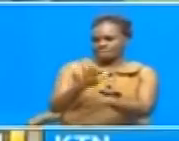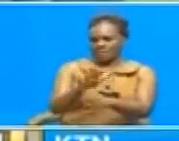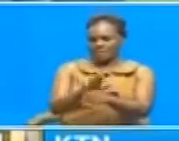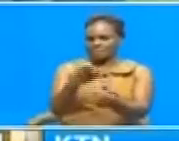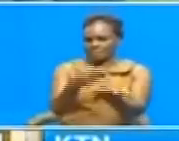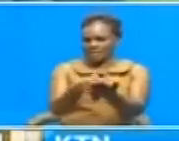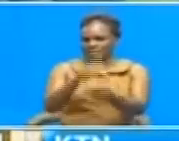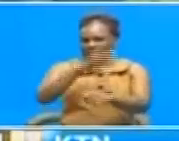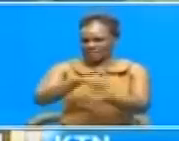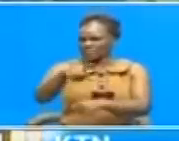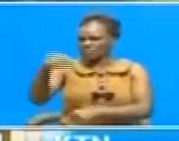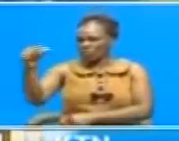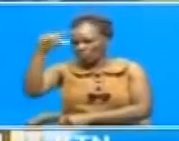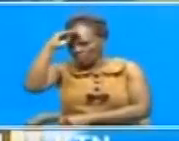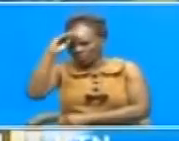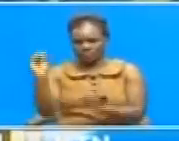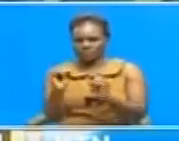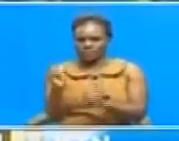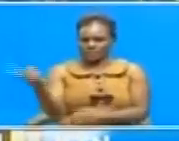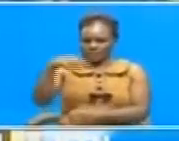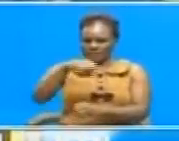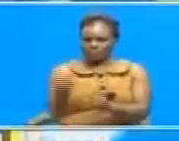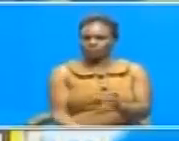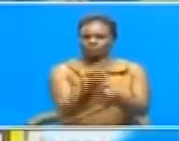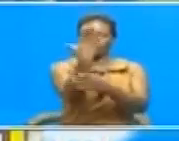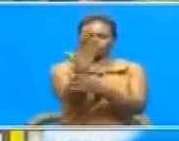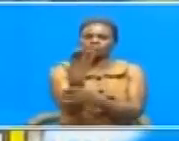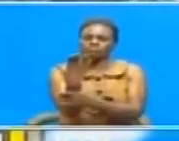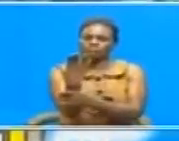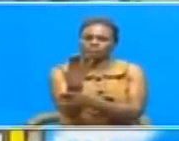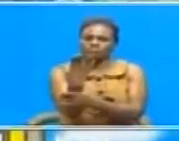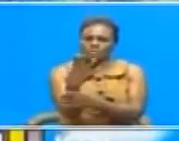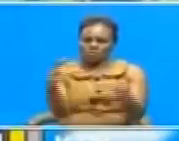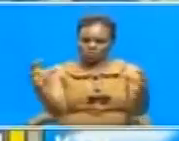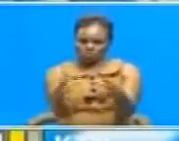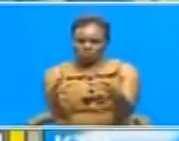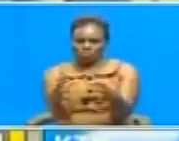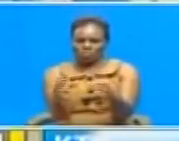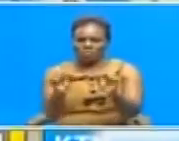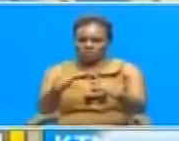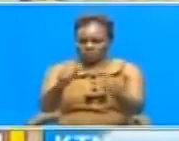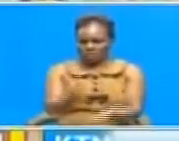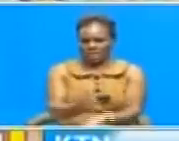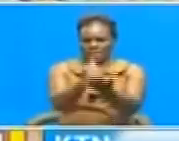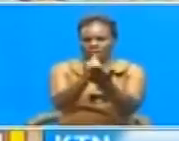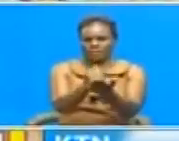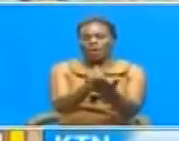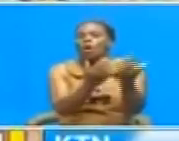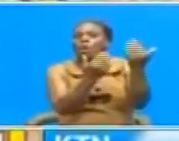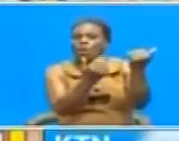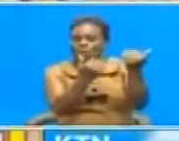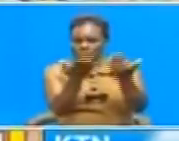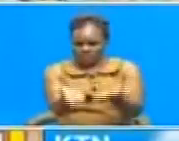zile wanapata wasipeleke kwa pombe. Tunakuja tuanzishe chama hapa, zinaweza saidiana. They hope